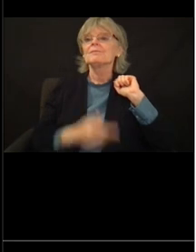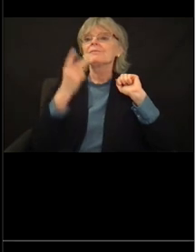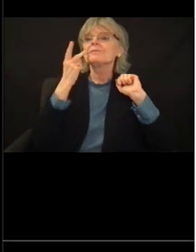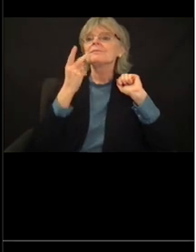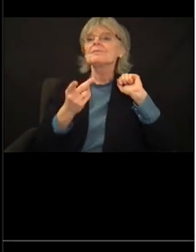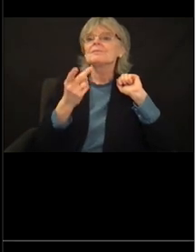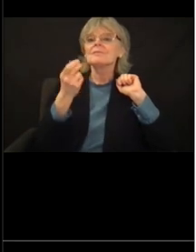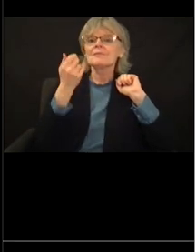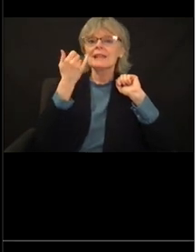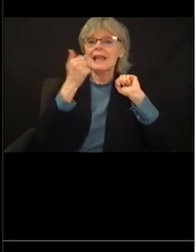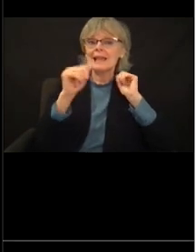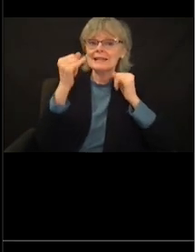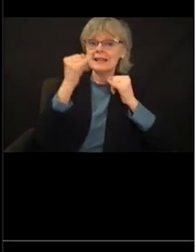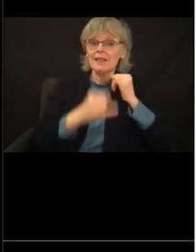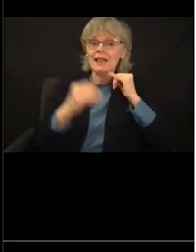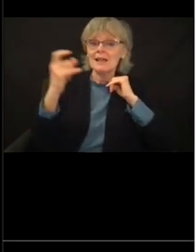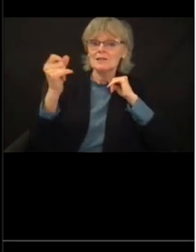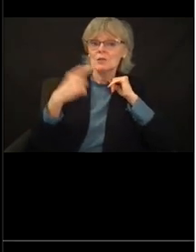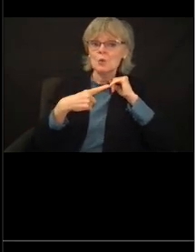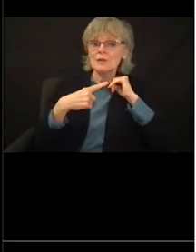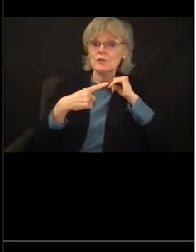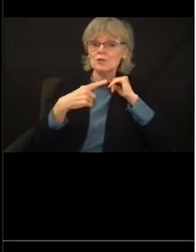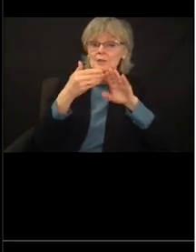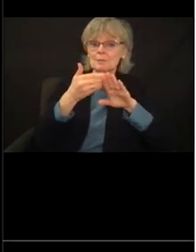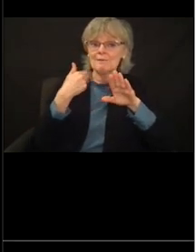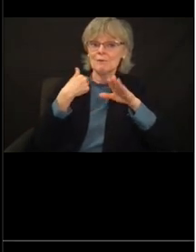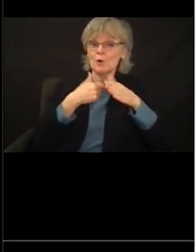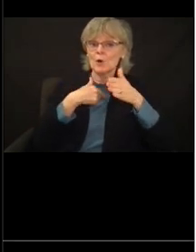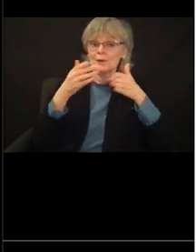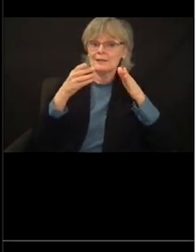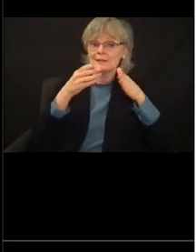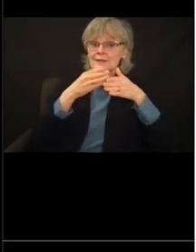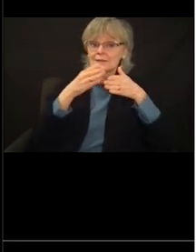any last questions, Grace, before we end today.